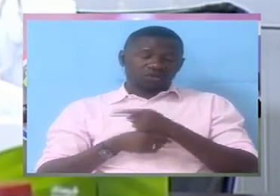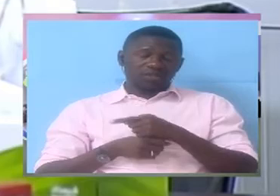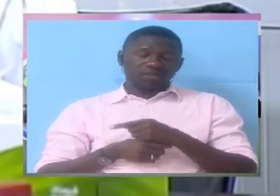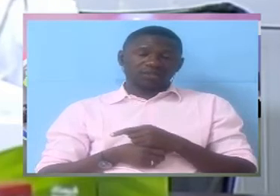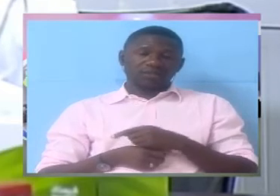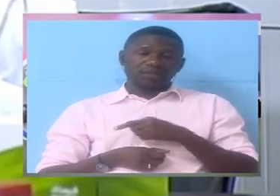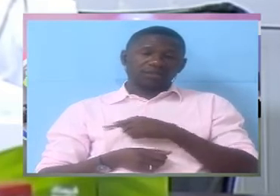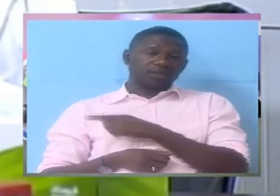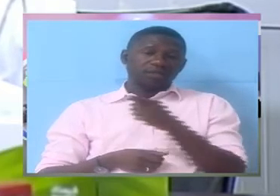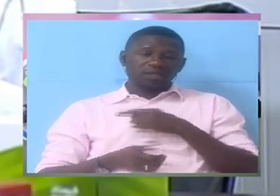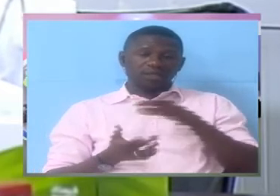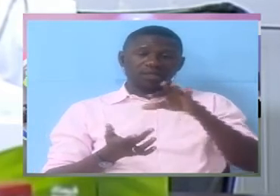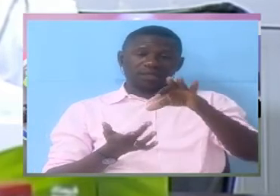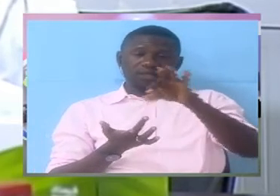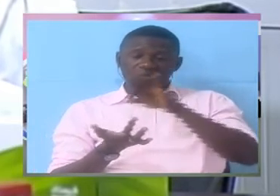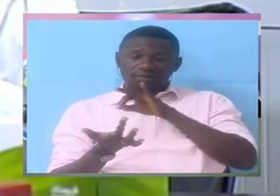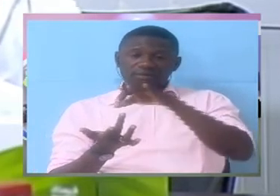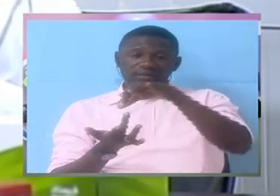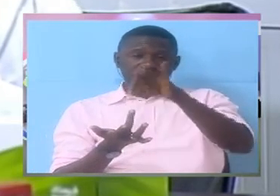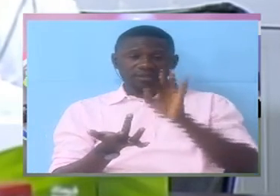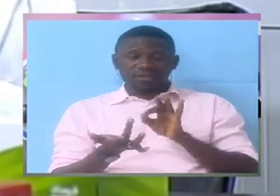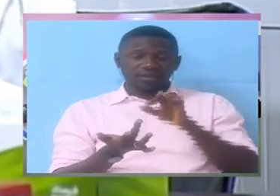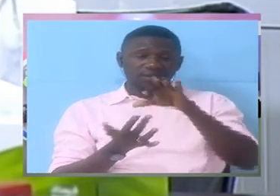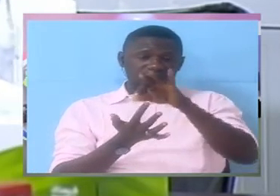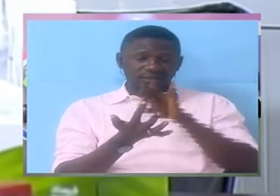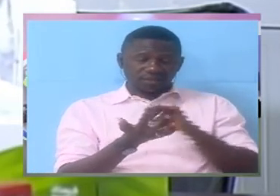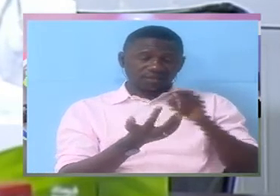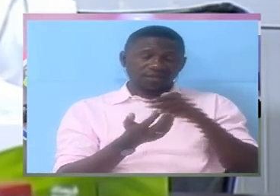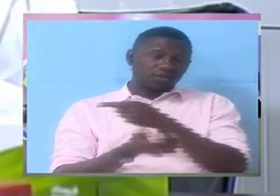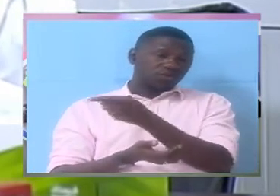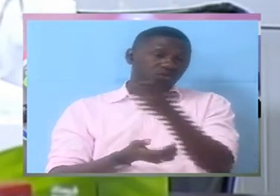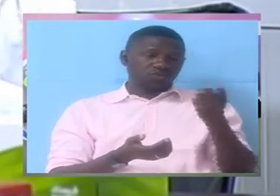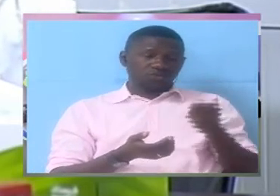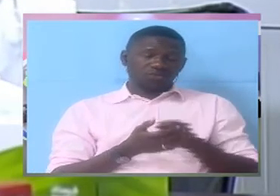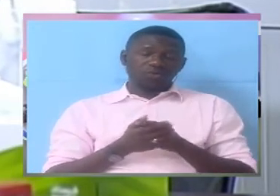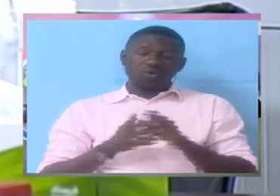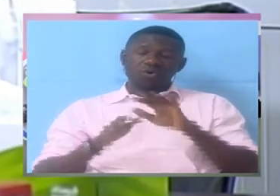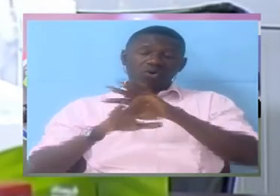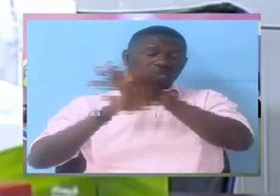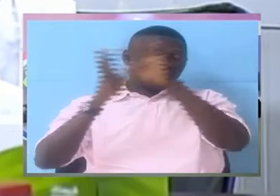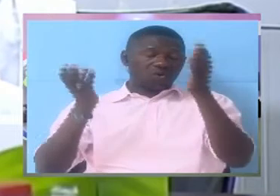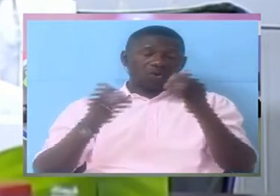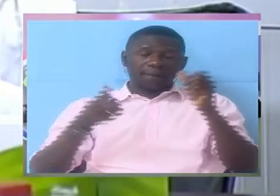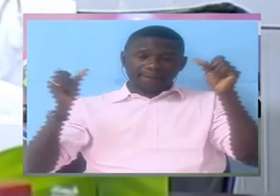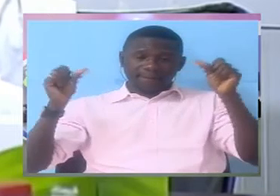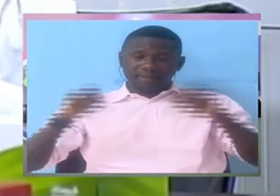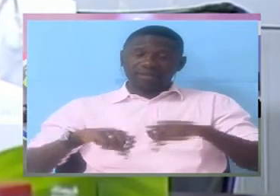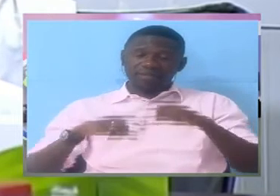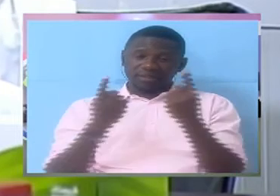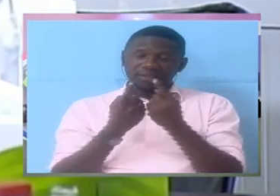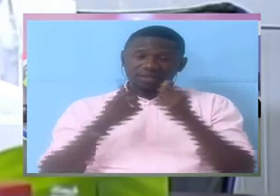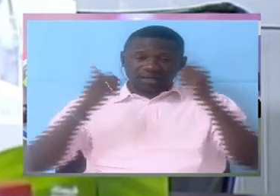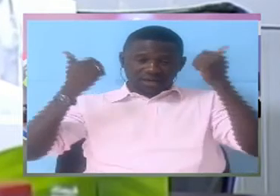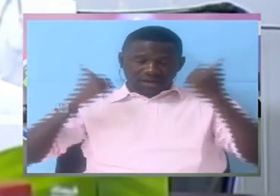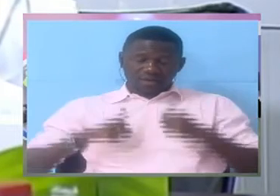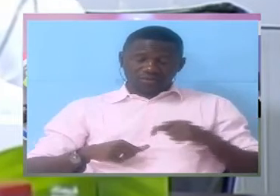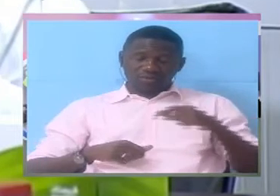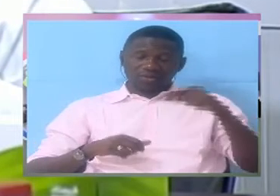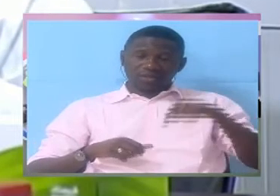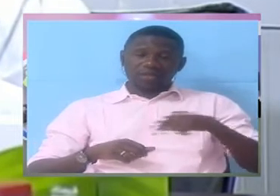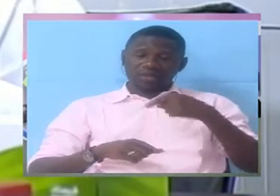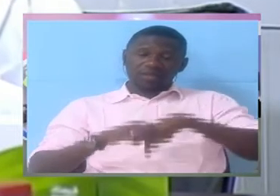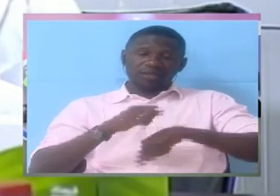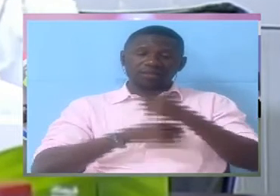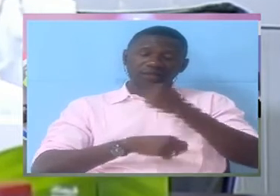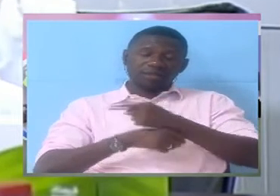you kuomem beketa ku jawomem beketa all the bad things that transpired here kawotonya londi to